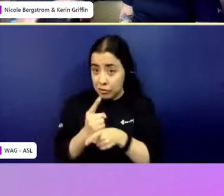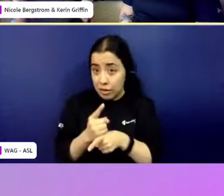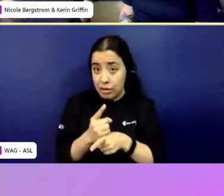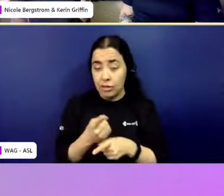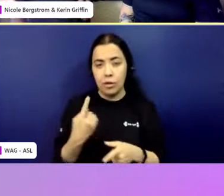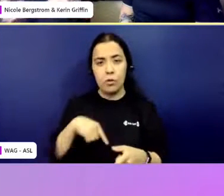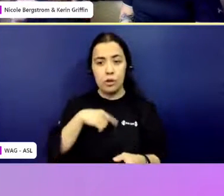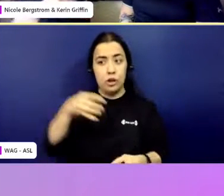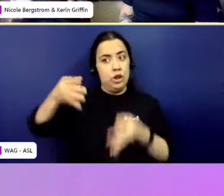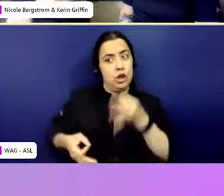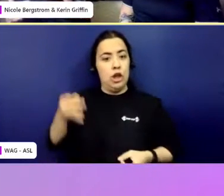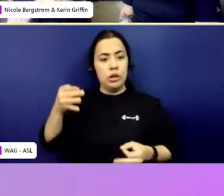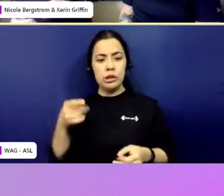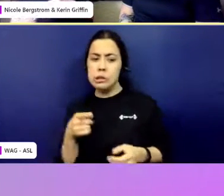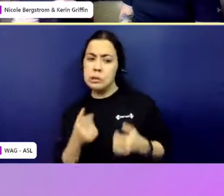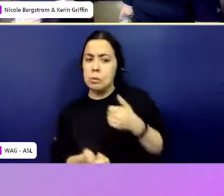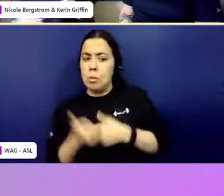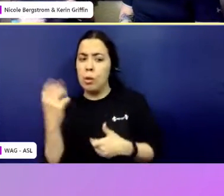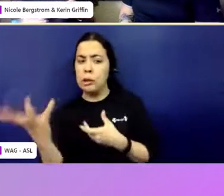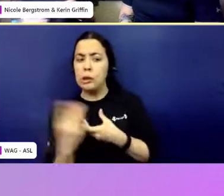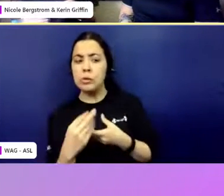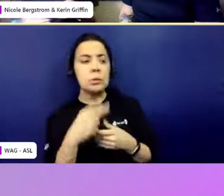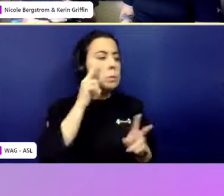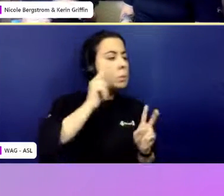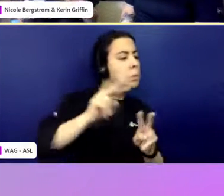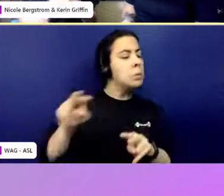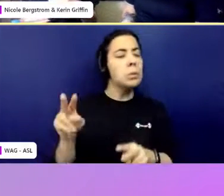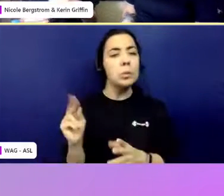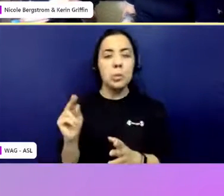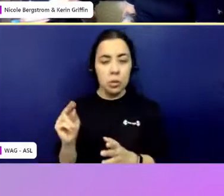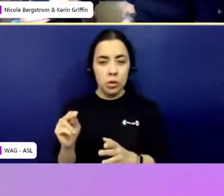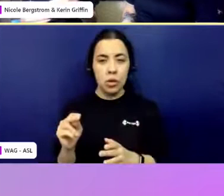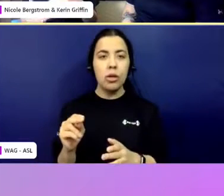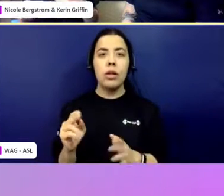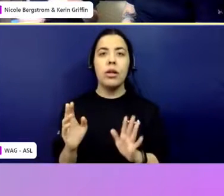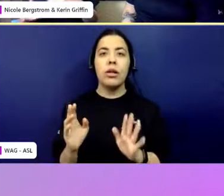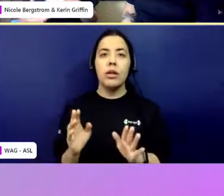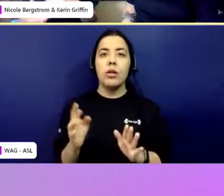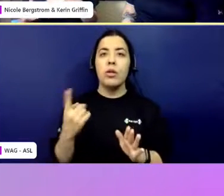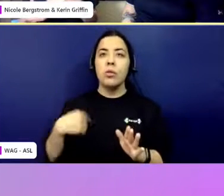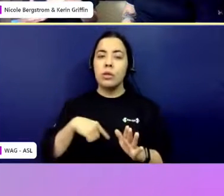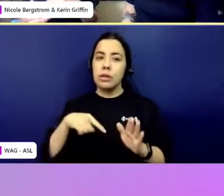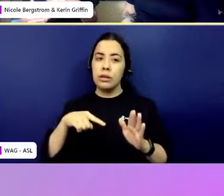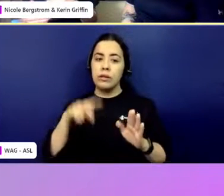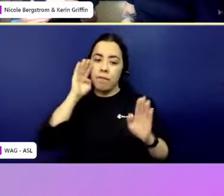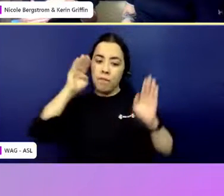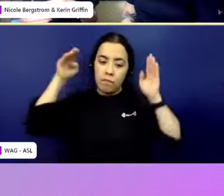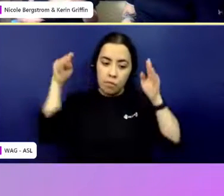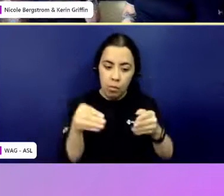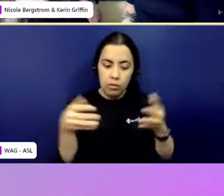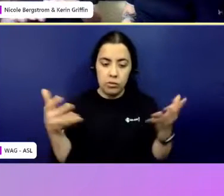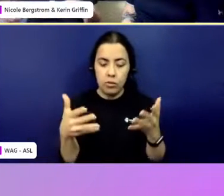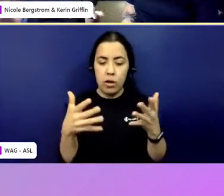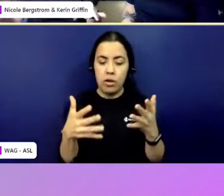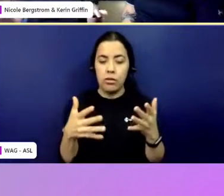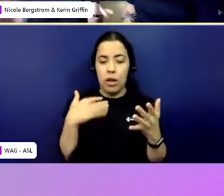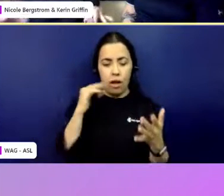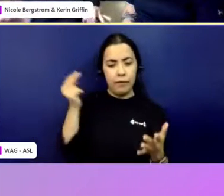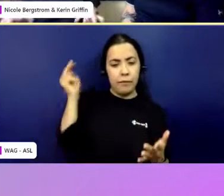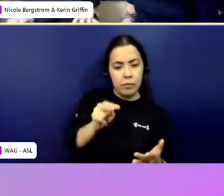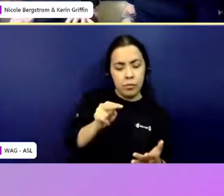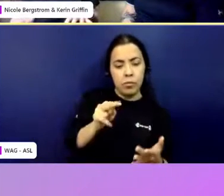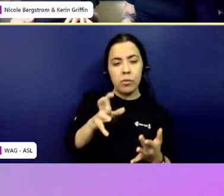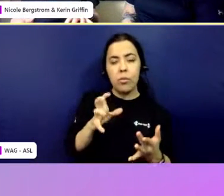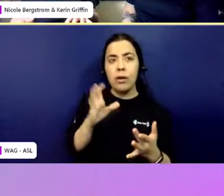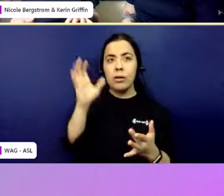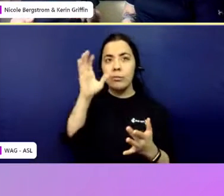really judging, is it truly the most inclusive and accessible? It will be judged based on the